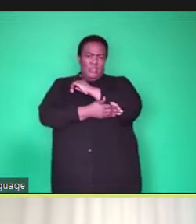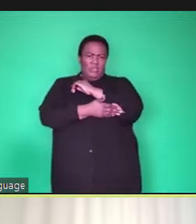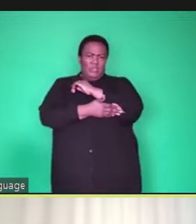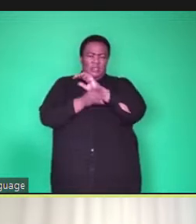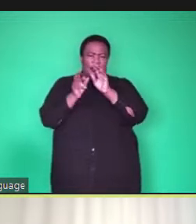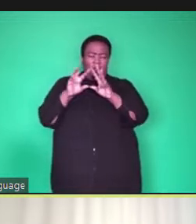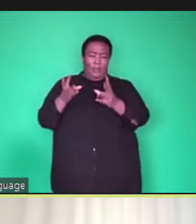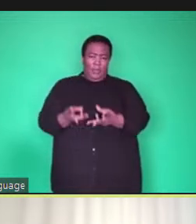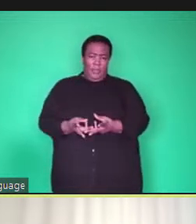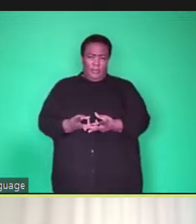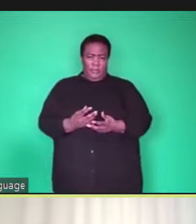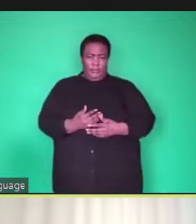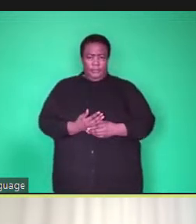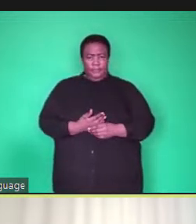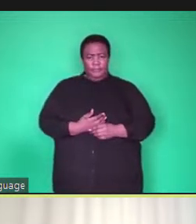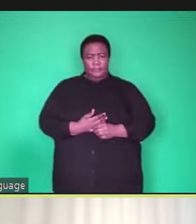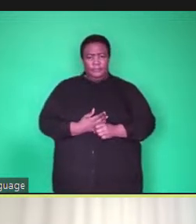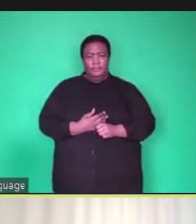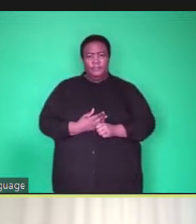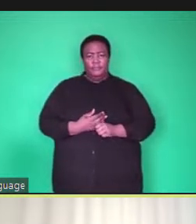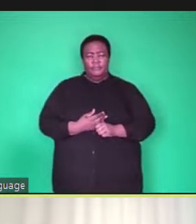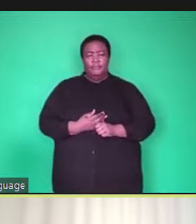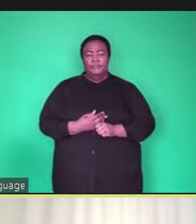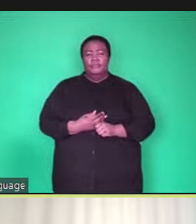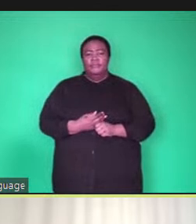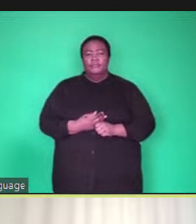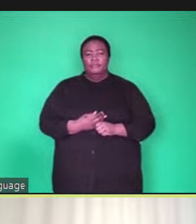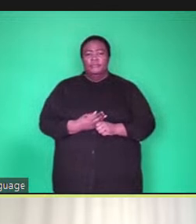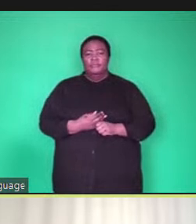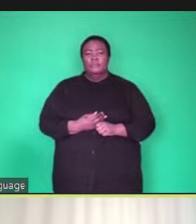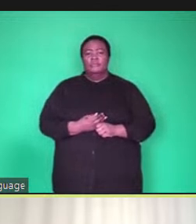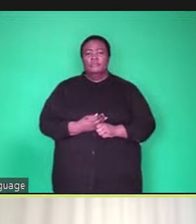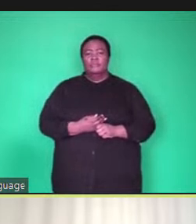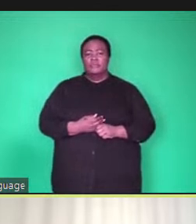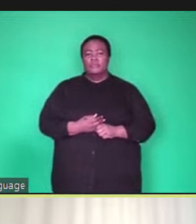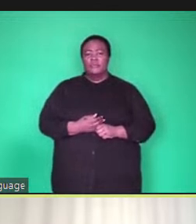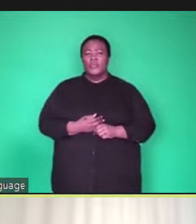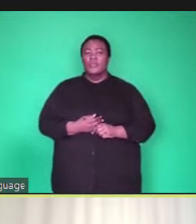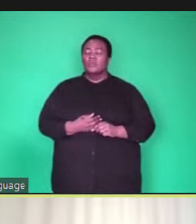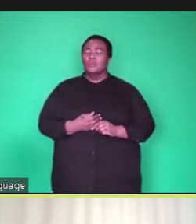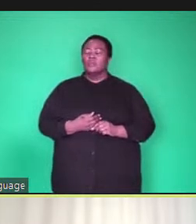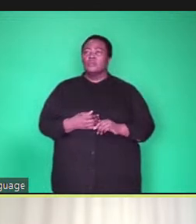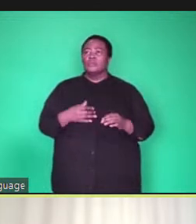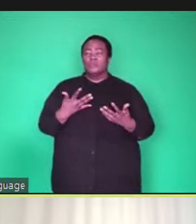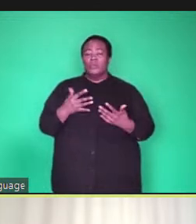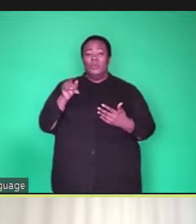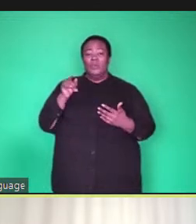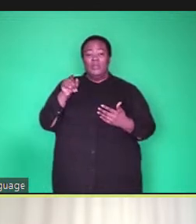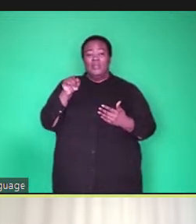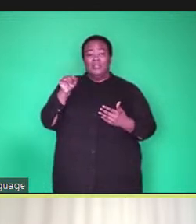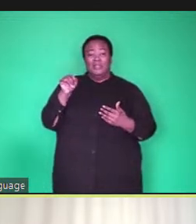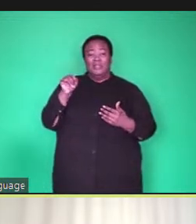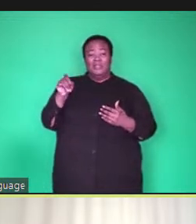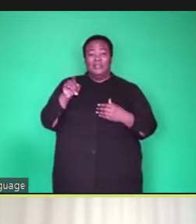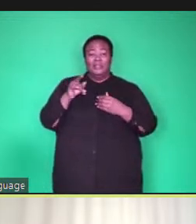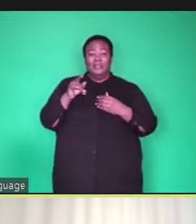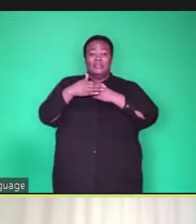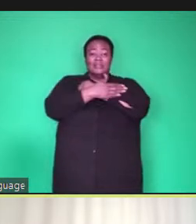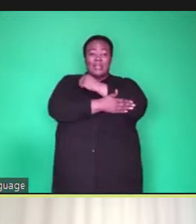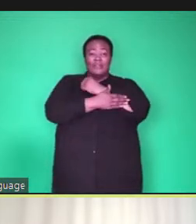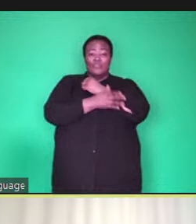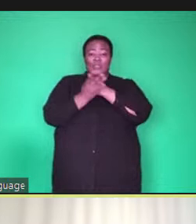are co-resident, who are classified as co-resident of their home. Notably missing from this set of countries, but included in